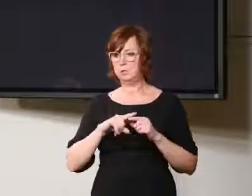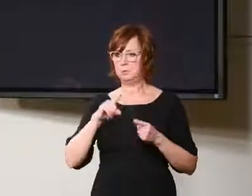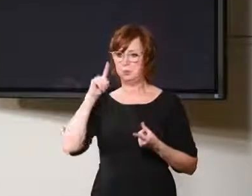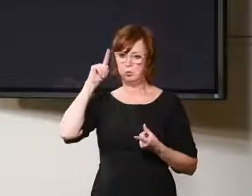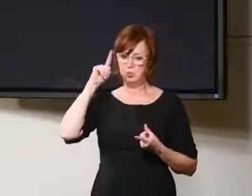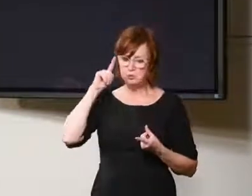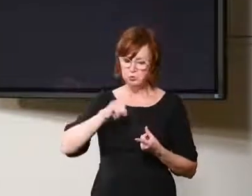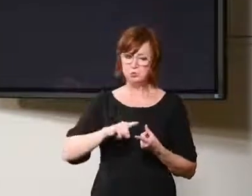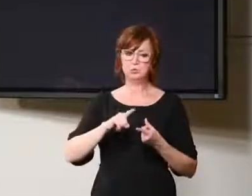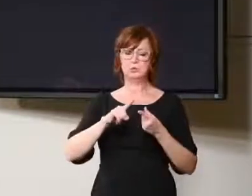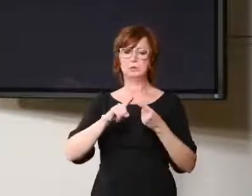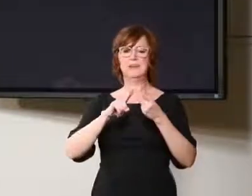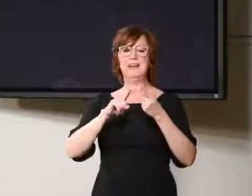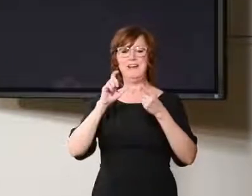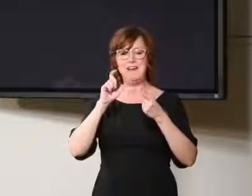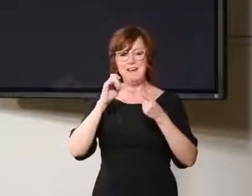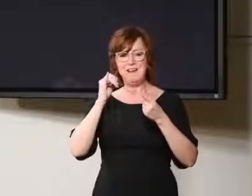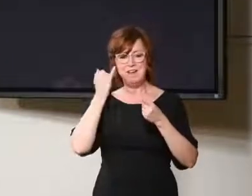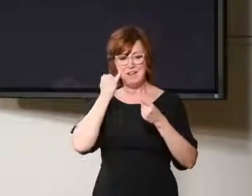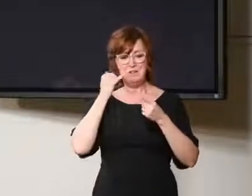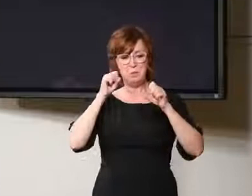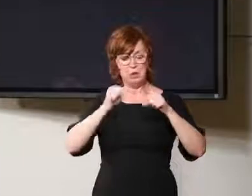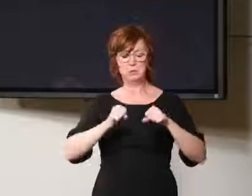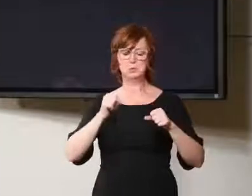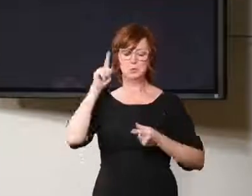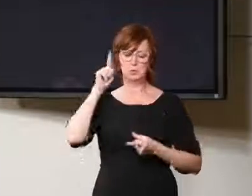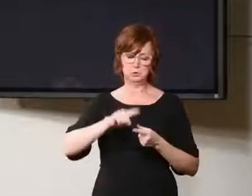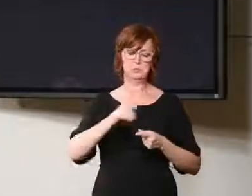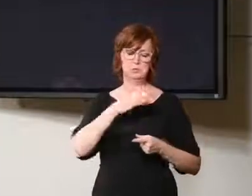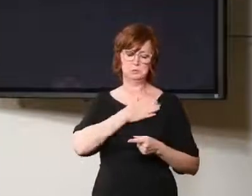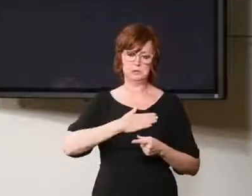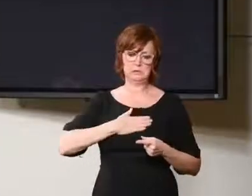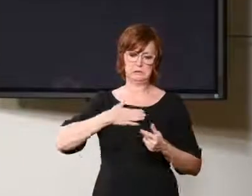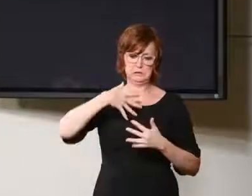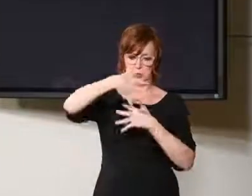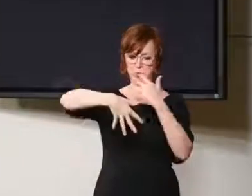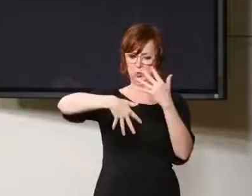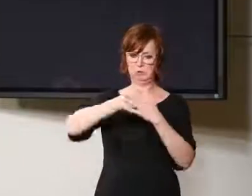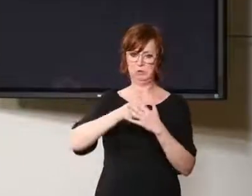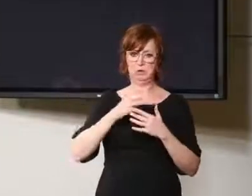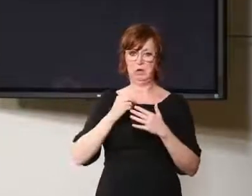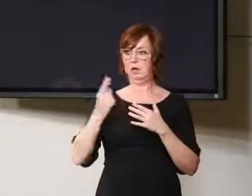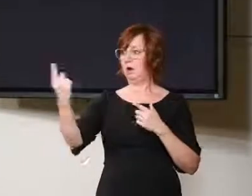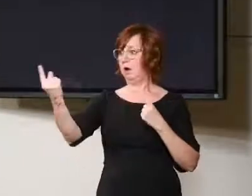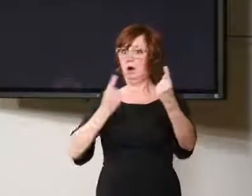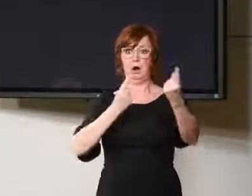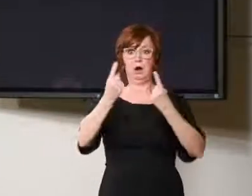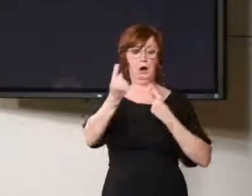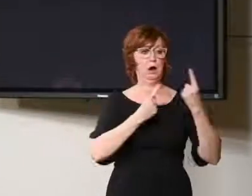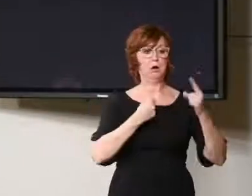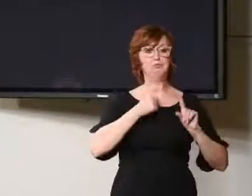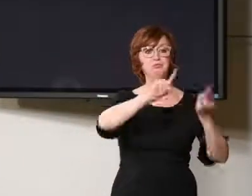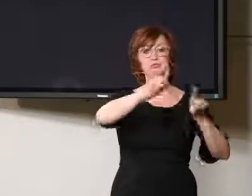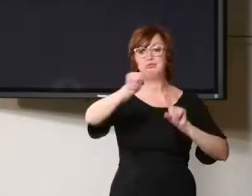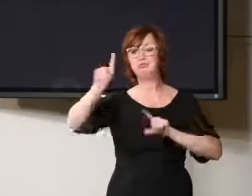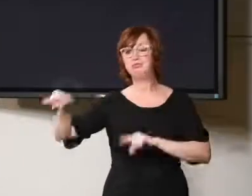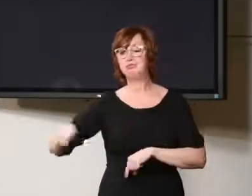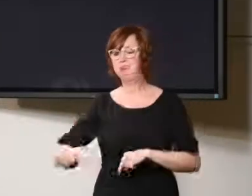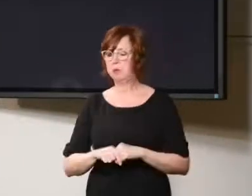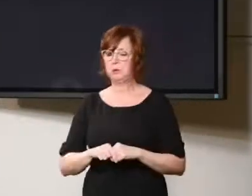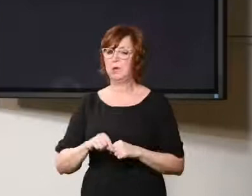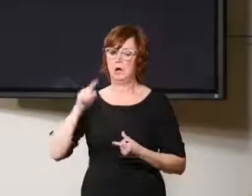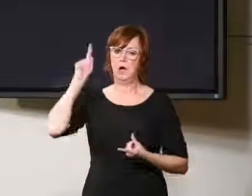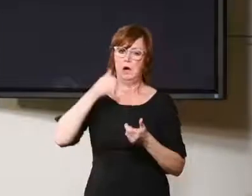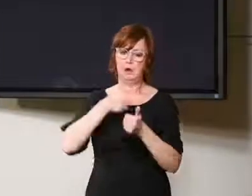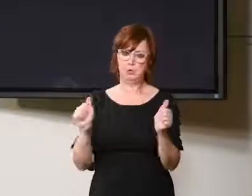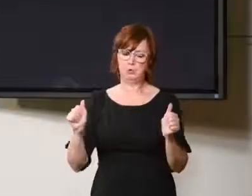this as much as we can, social mixing among ourselves. And that is going to be the key to breaking